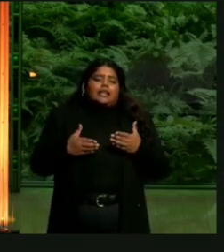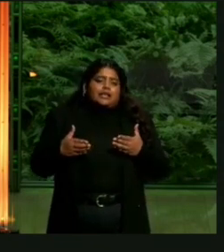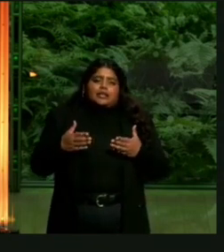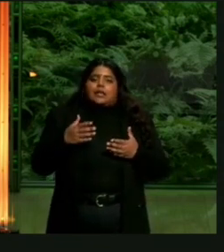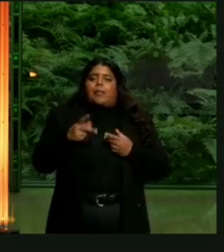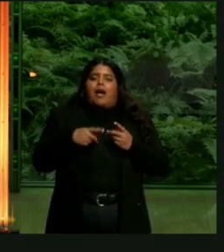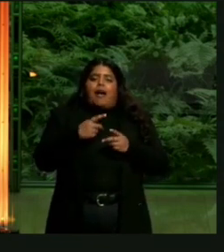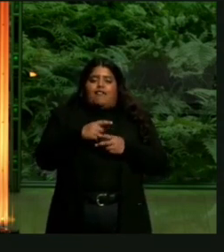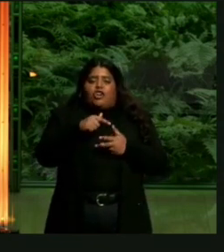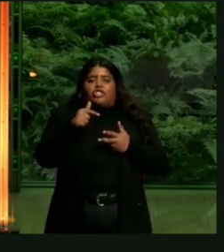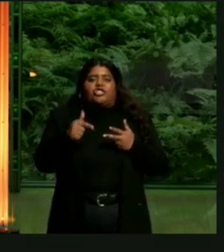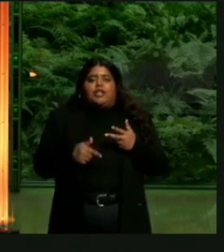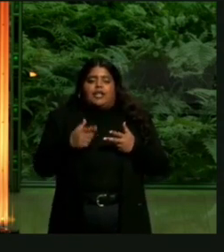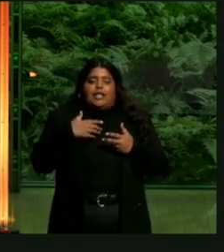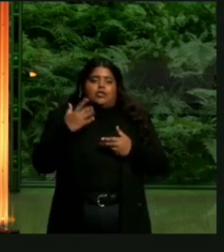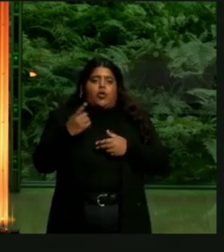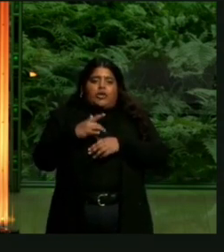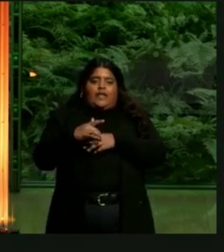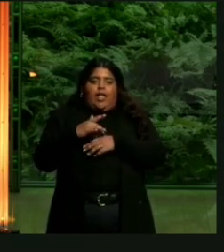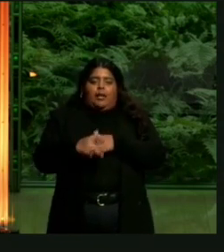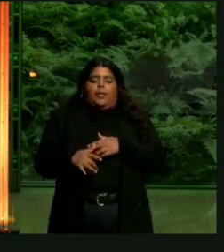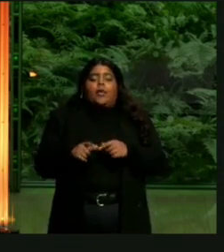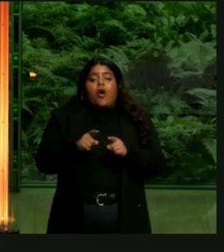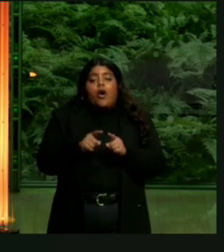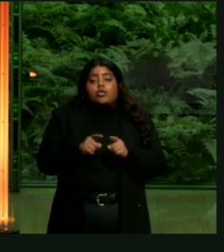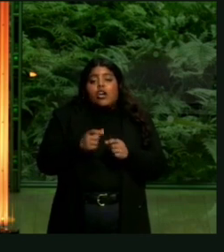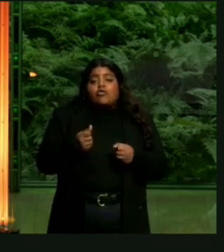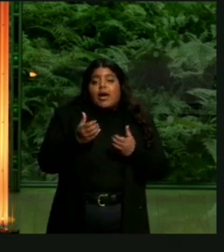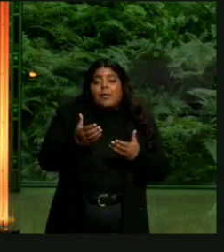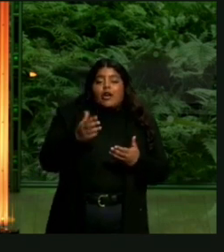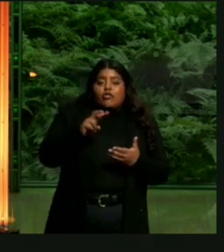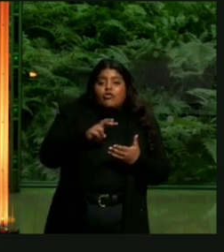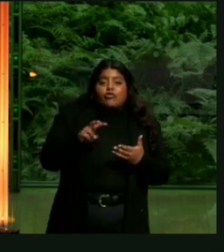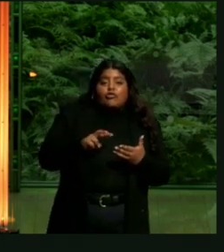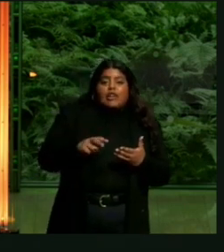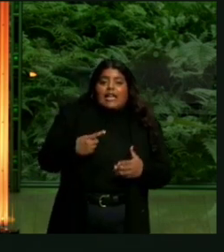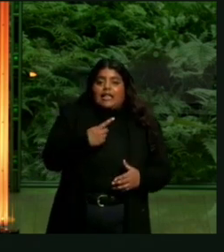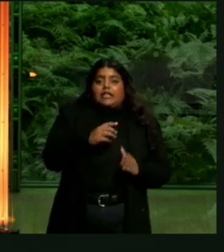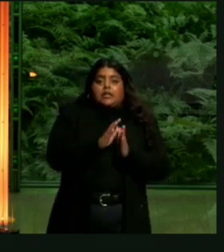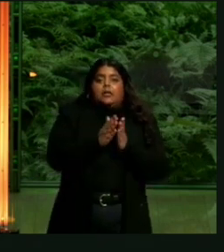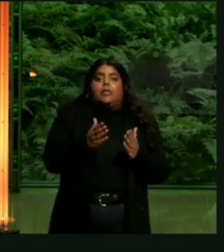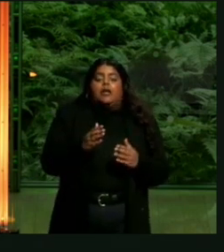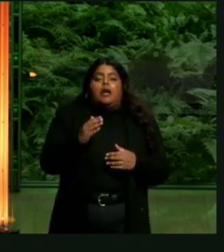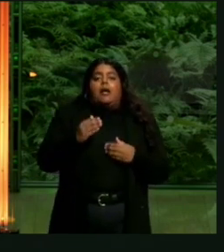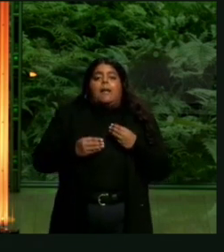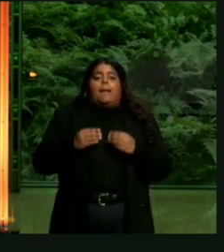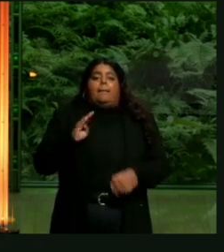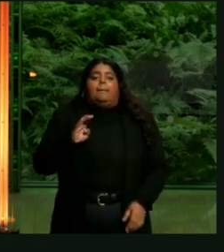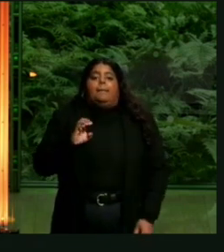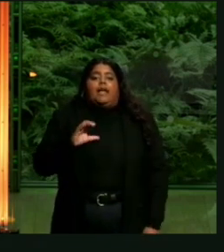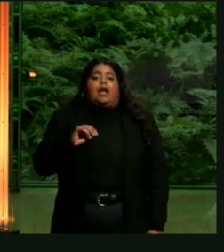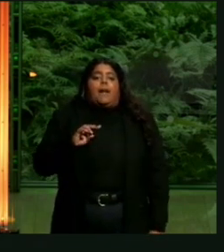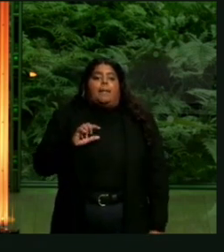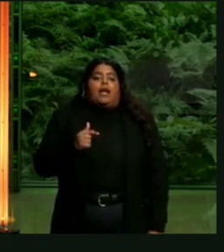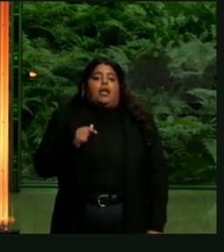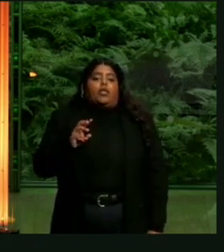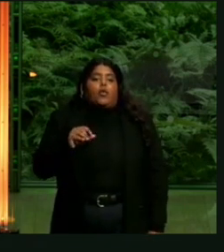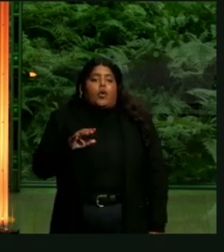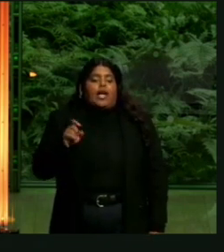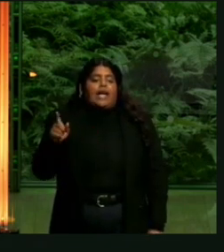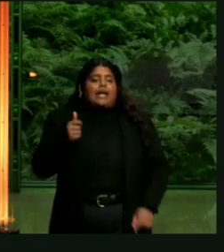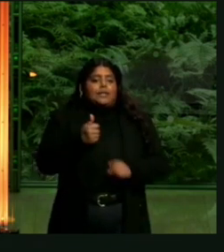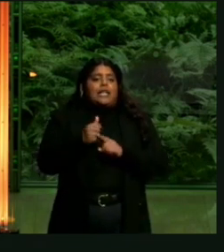available. I also highly recommend reading the book The Coming Wave by Mustafa Suleyman, who's the CEO, co-founder